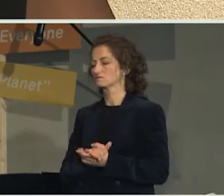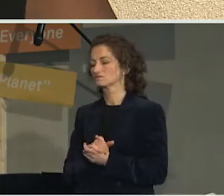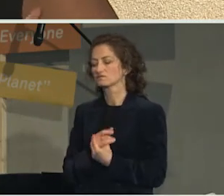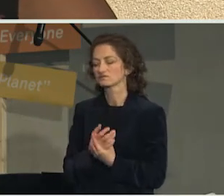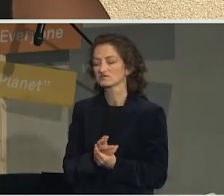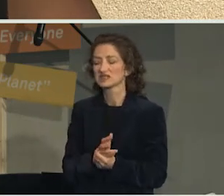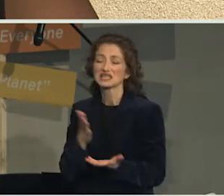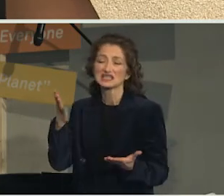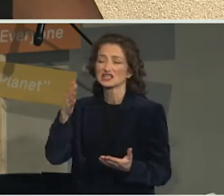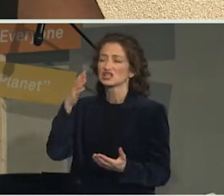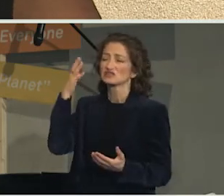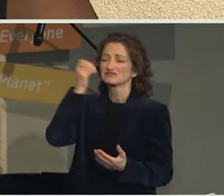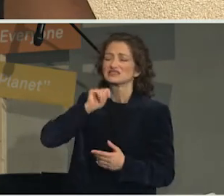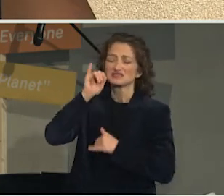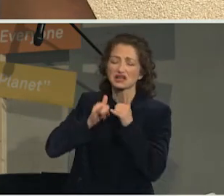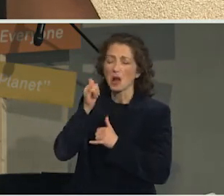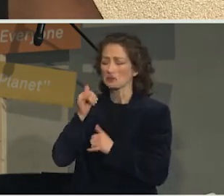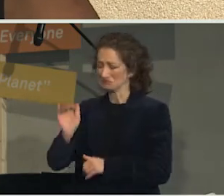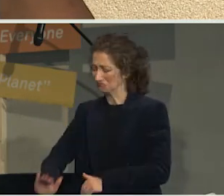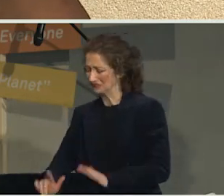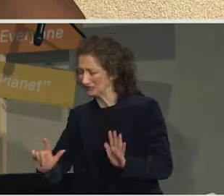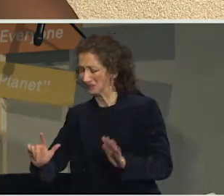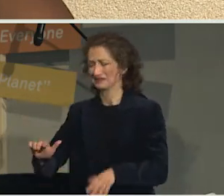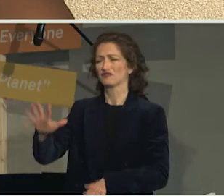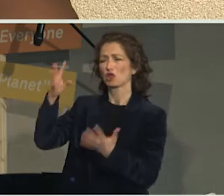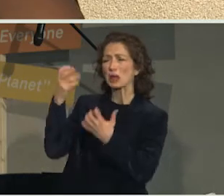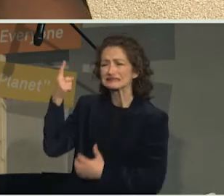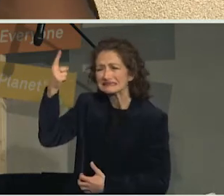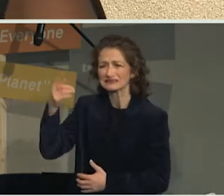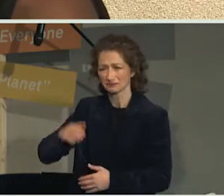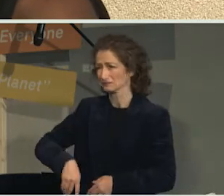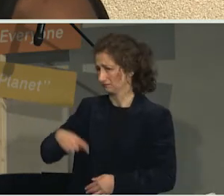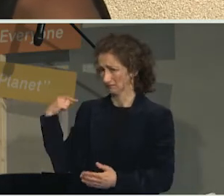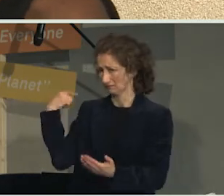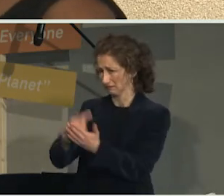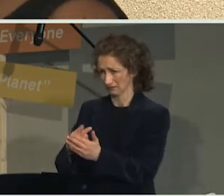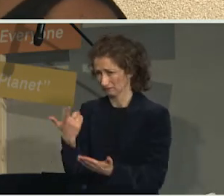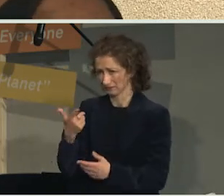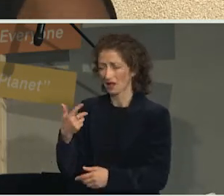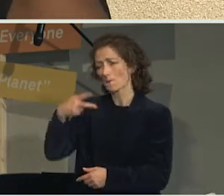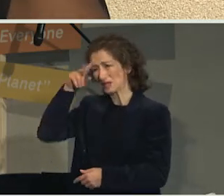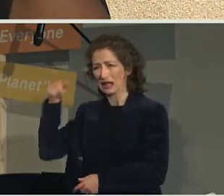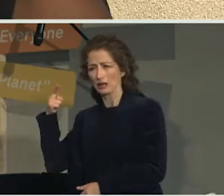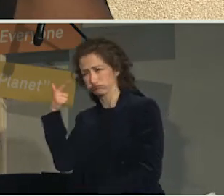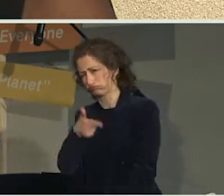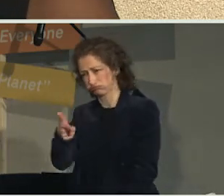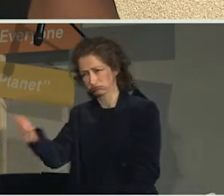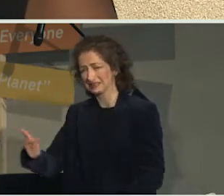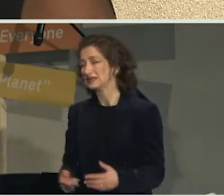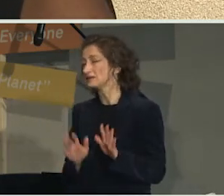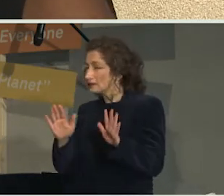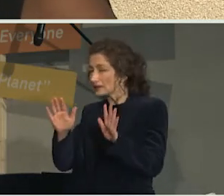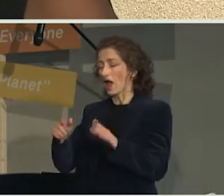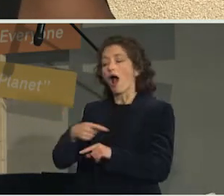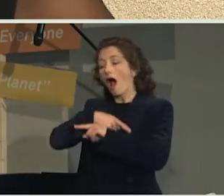young as 7, Black women as old as 95 have been killed by the police. 60% of the Black women killed by the